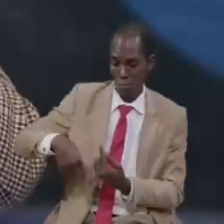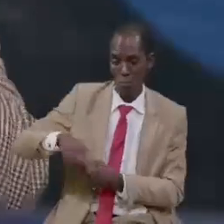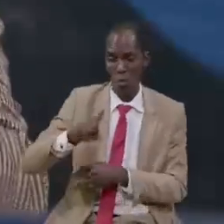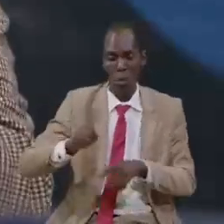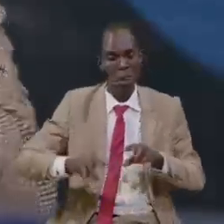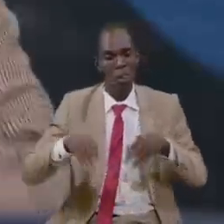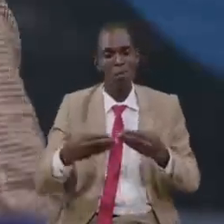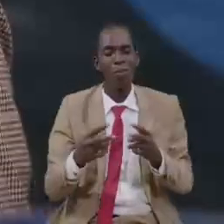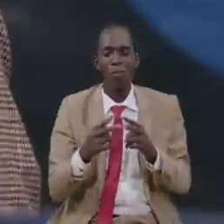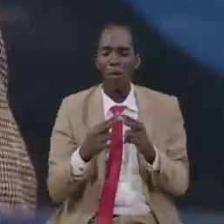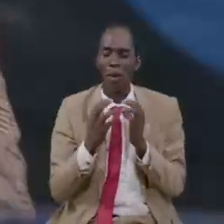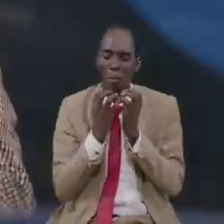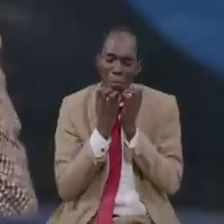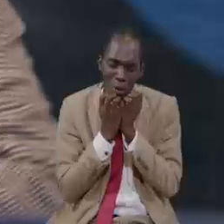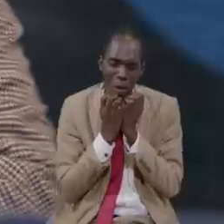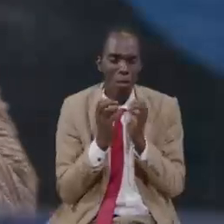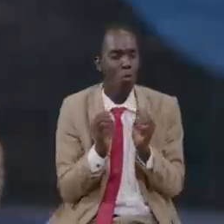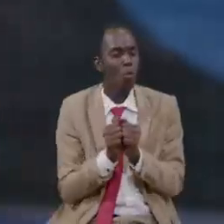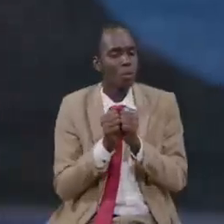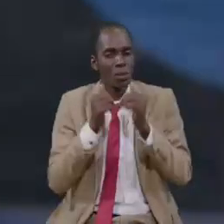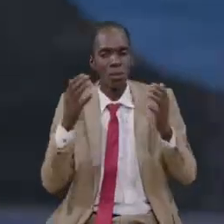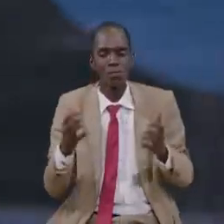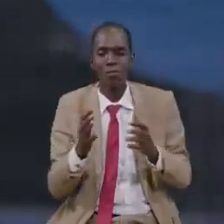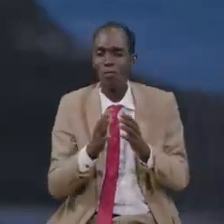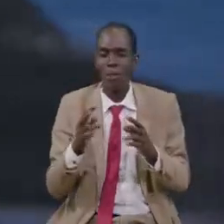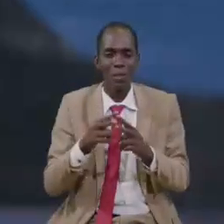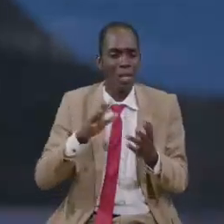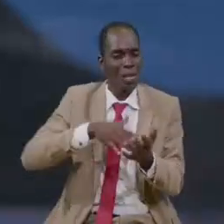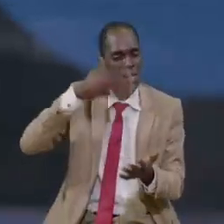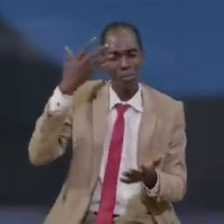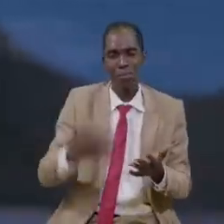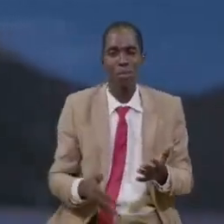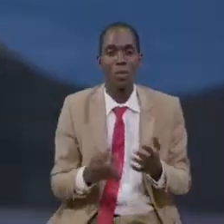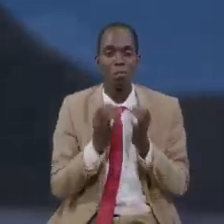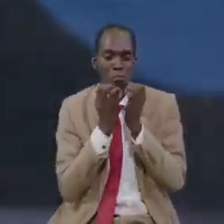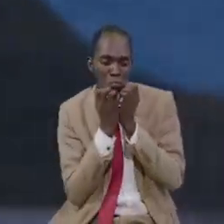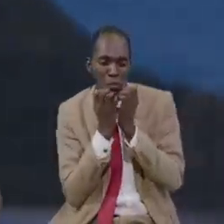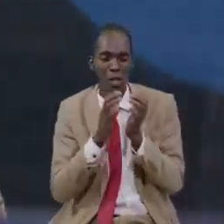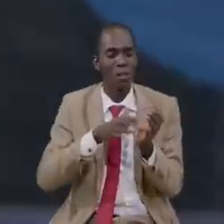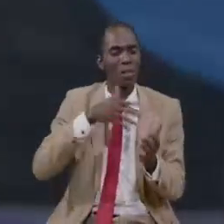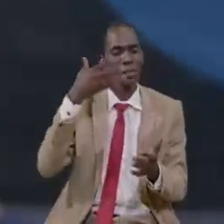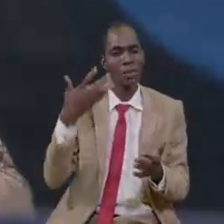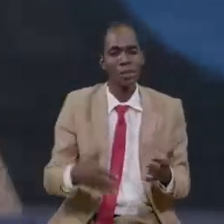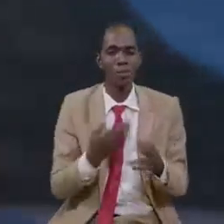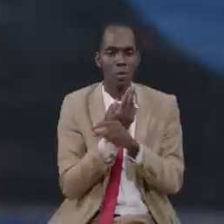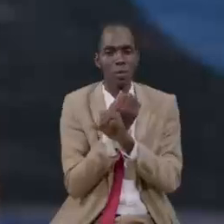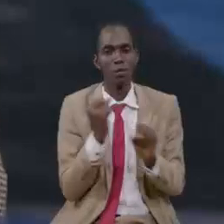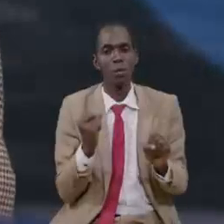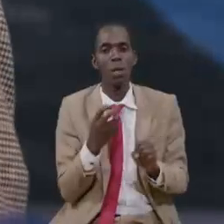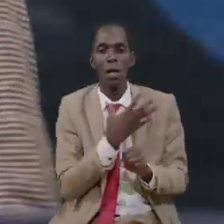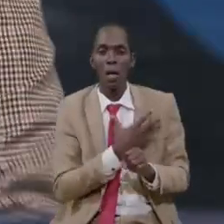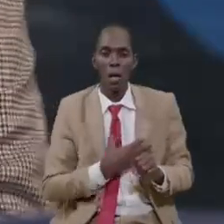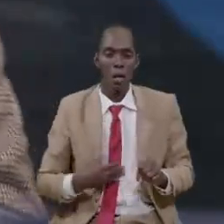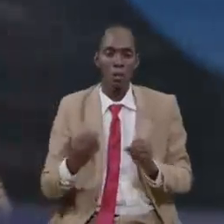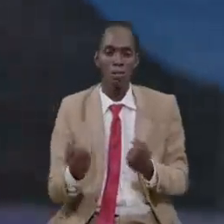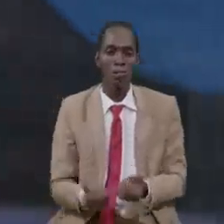so priceless. Priceless. Precious, priceless redemption and ransom for